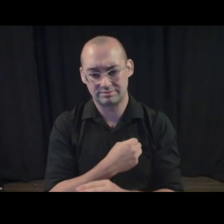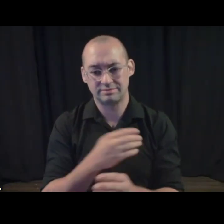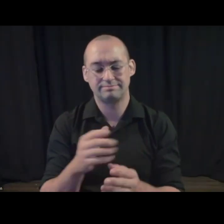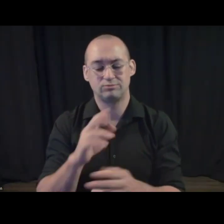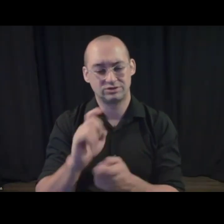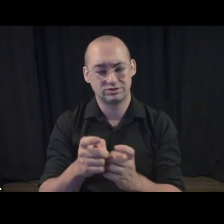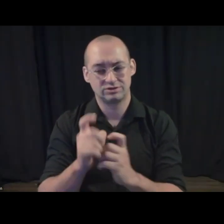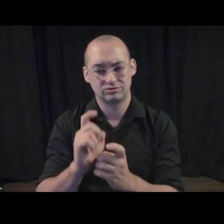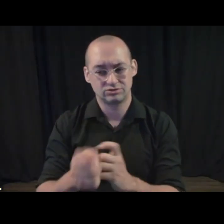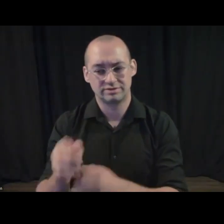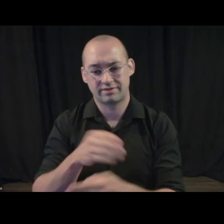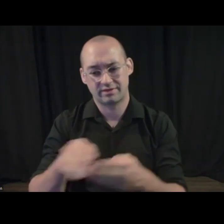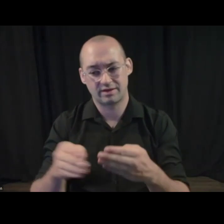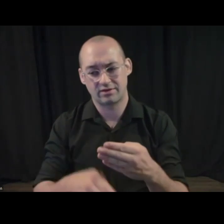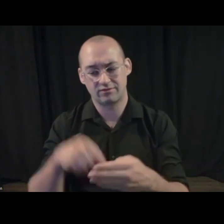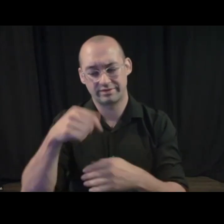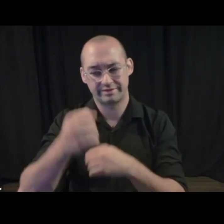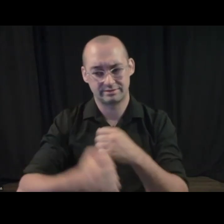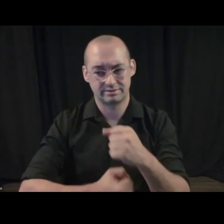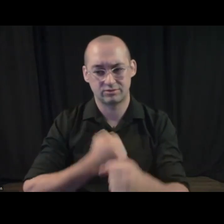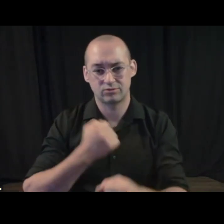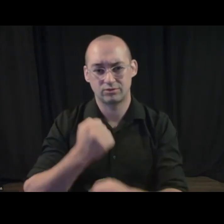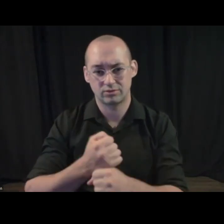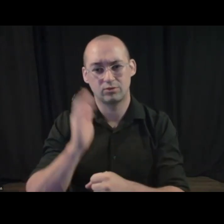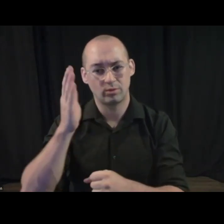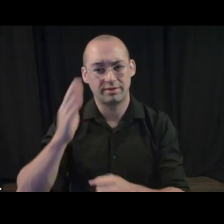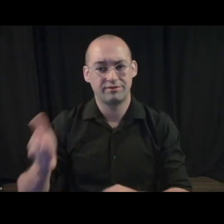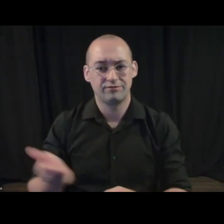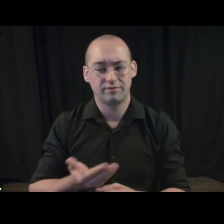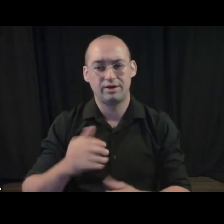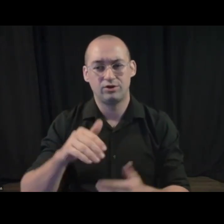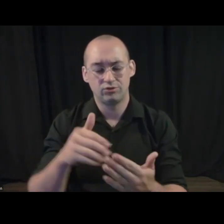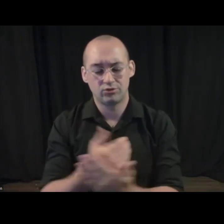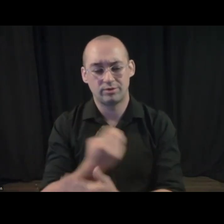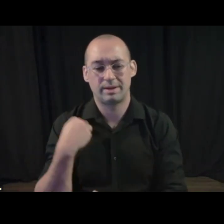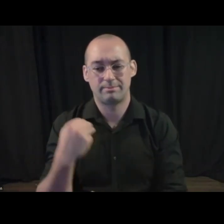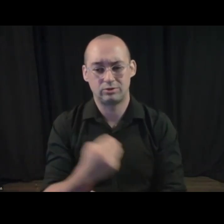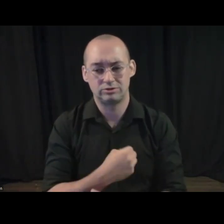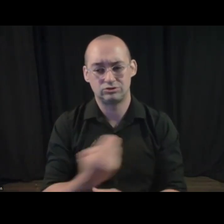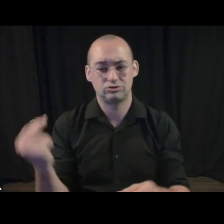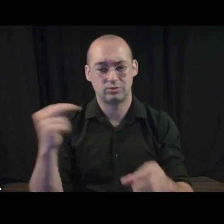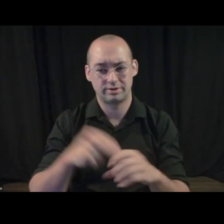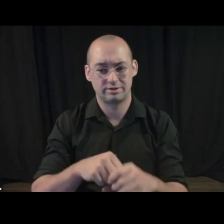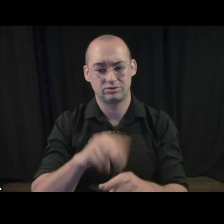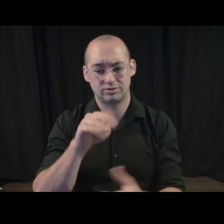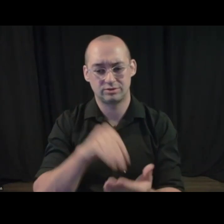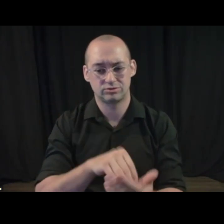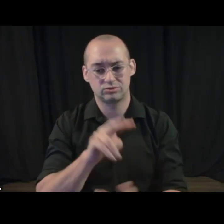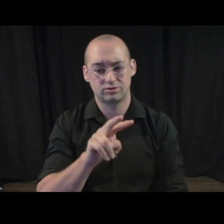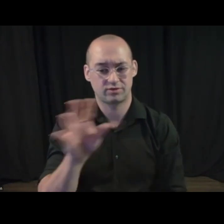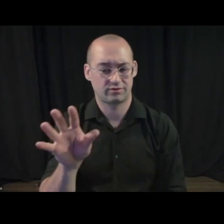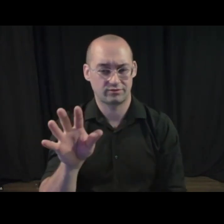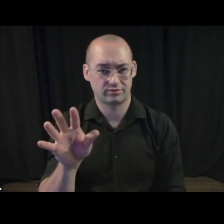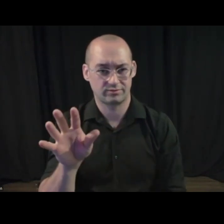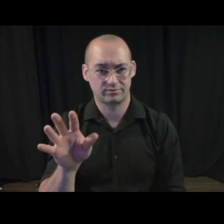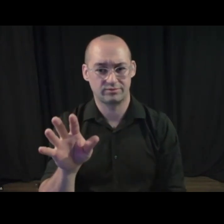the end of this year, and we'll be inviting new members to join us in 2025. So